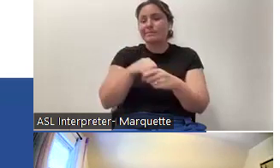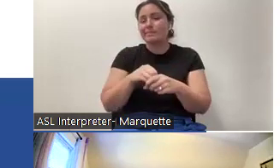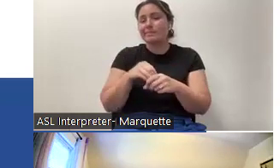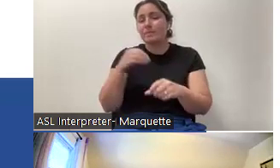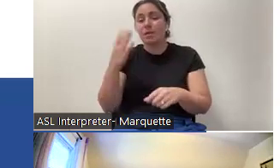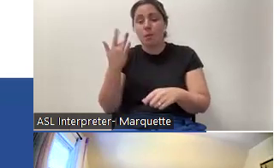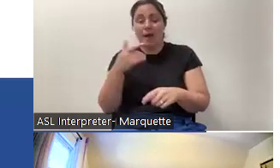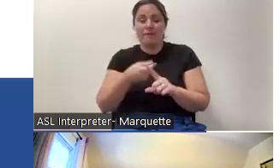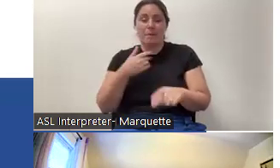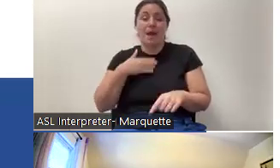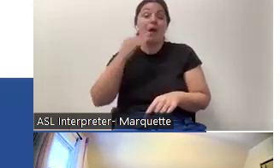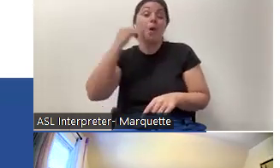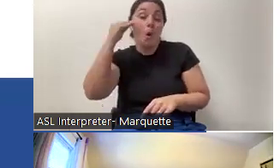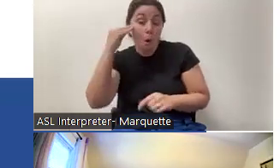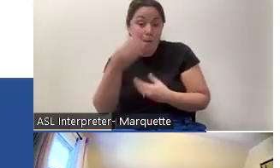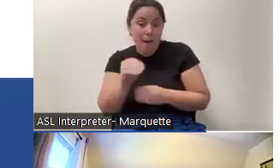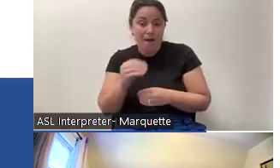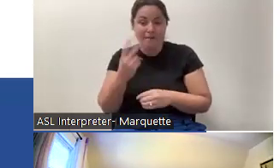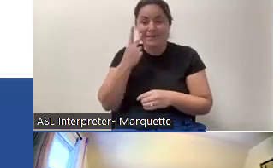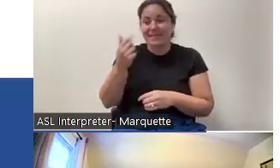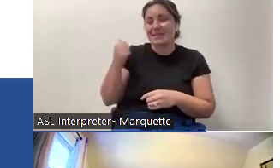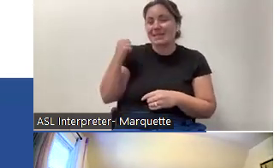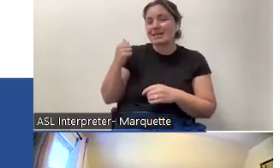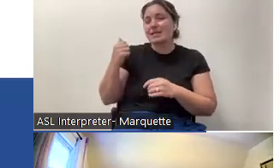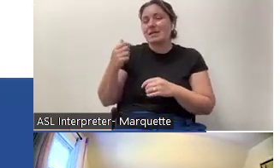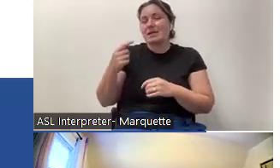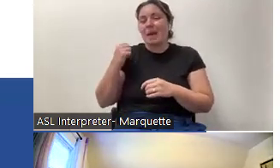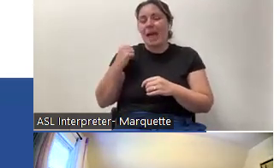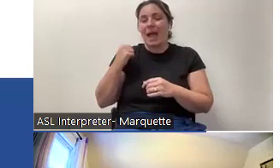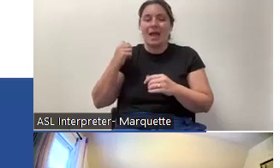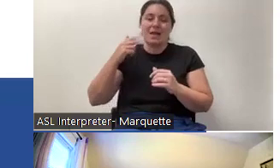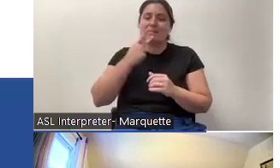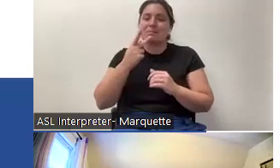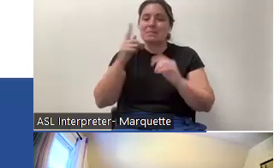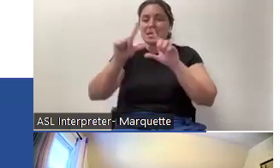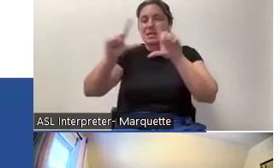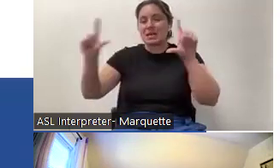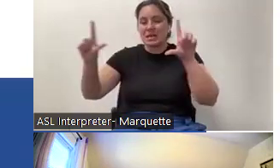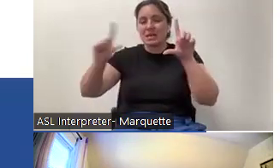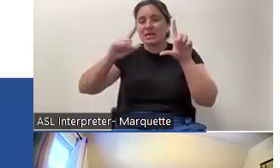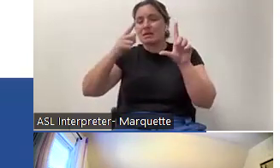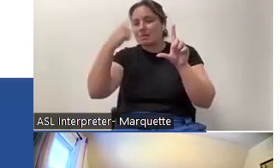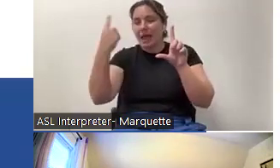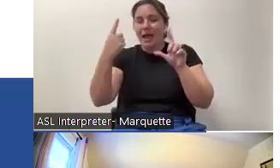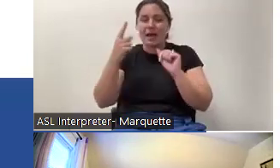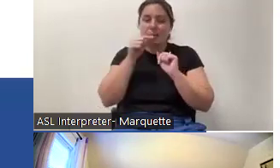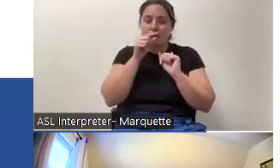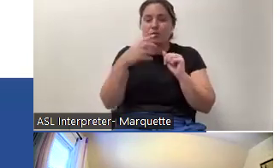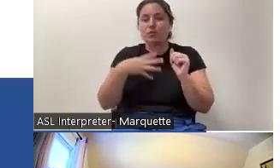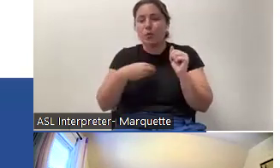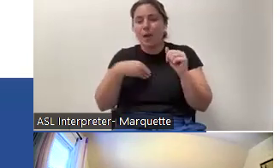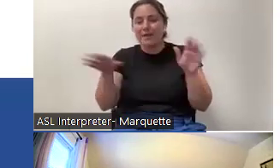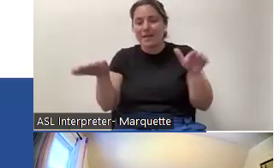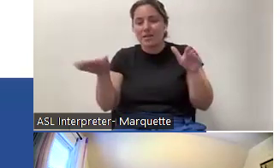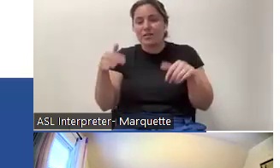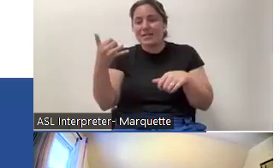home office. So in the background, you'll see a pink canvas painting with black birds, white feathers, and